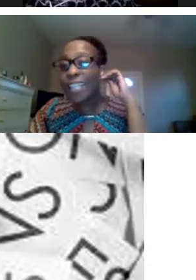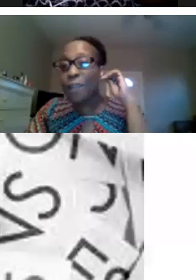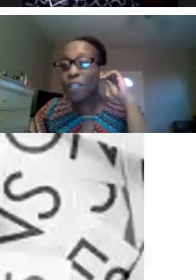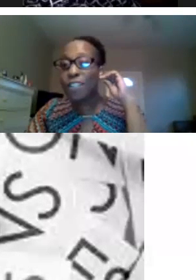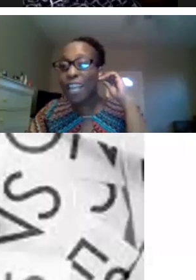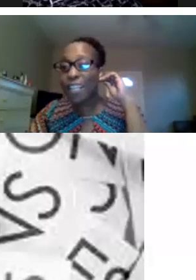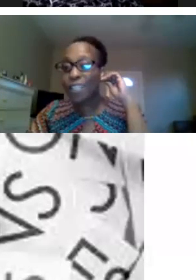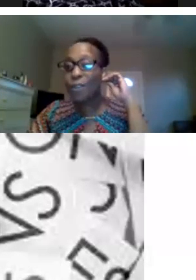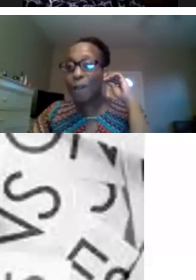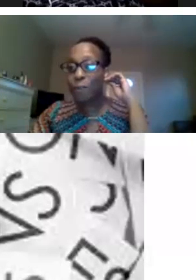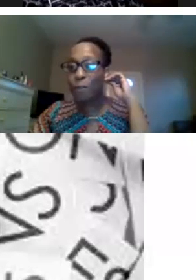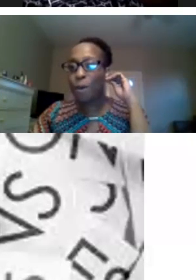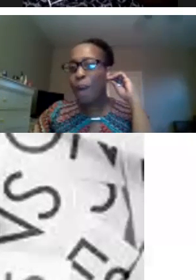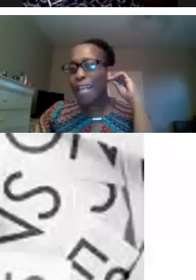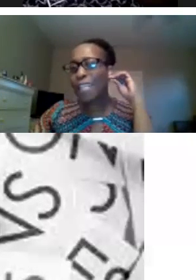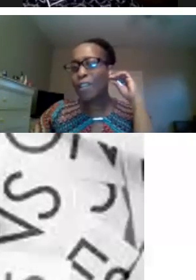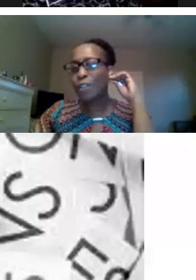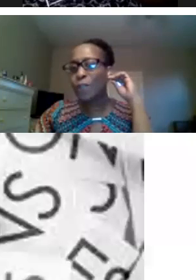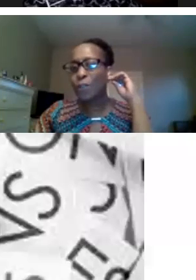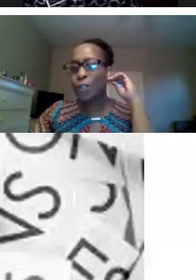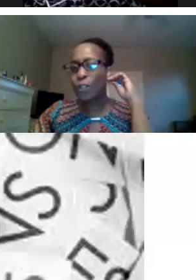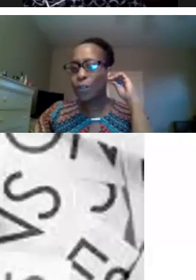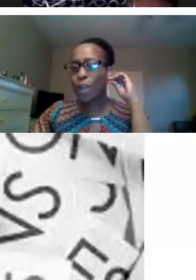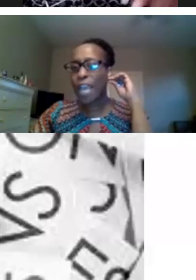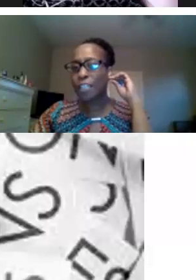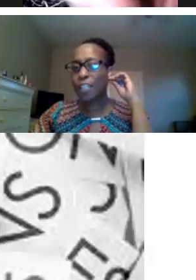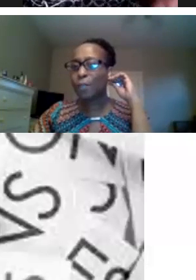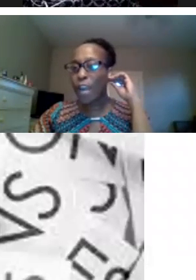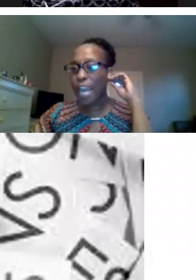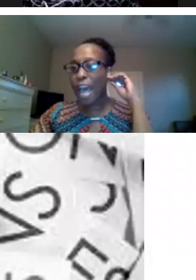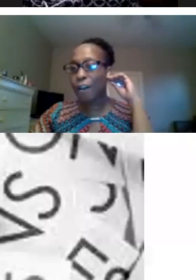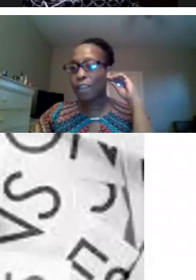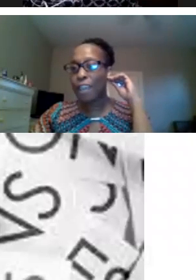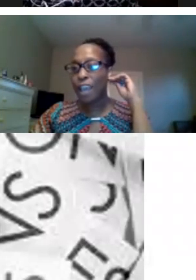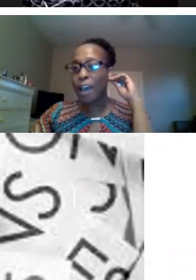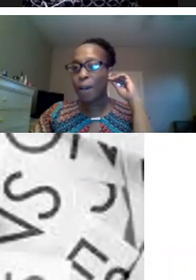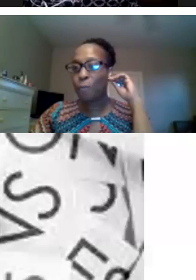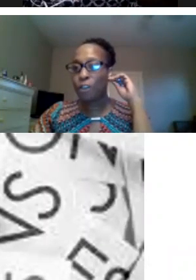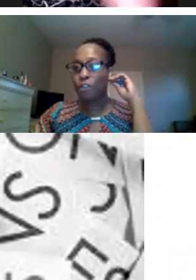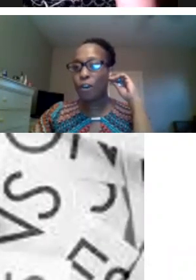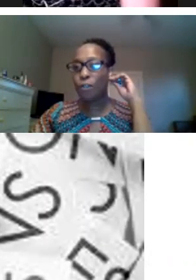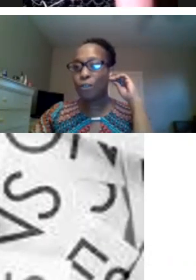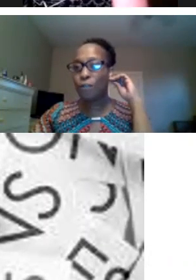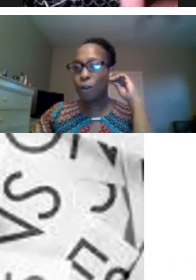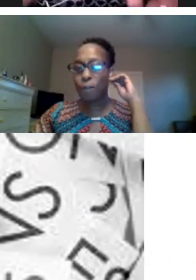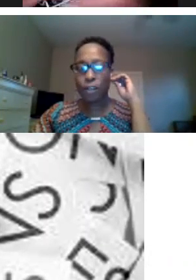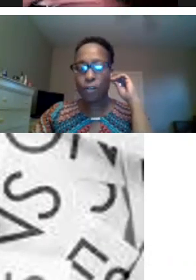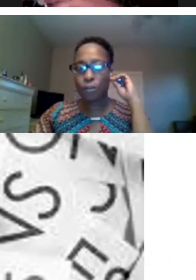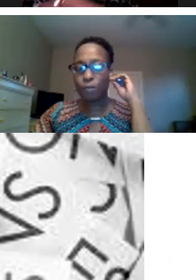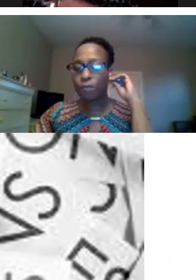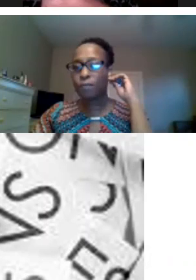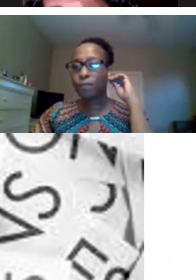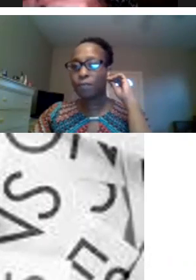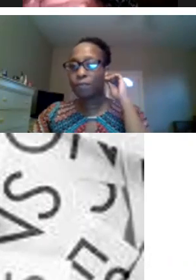Kelly is saying, what you're saying is so helpful, but why is it useful to actually spread out when you go to a forum in a